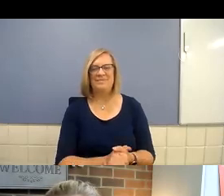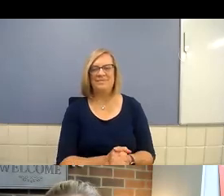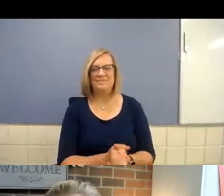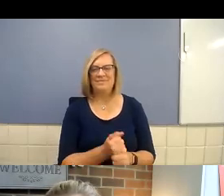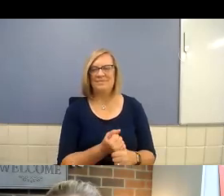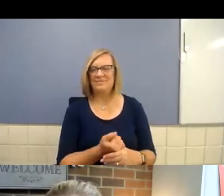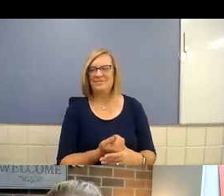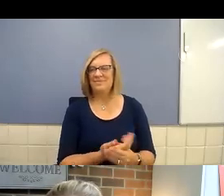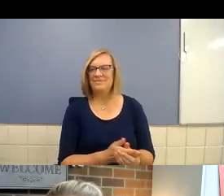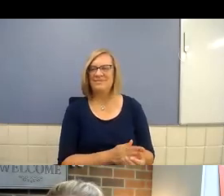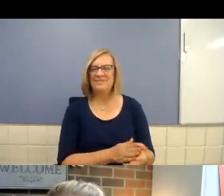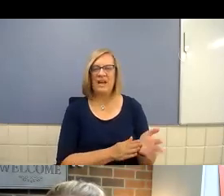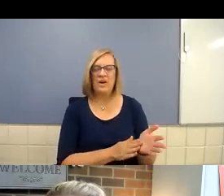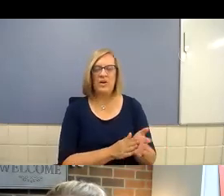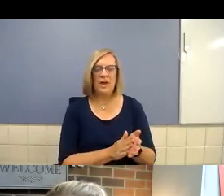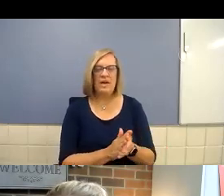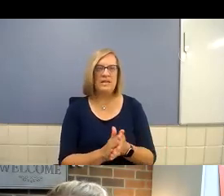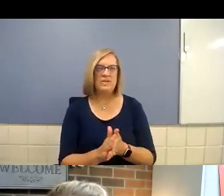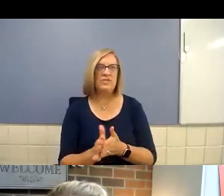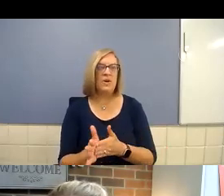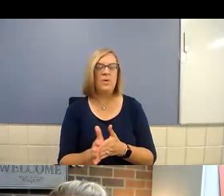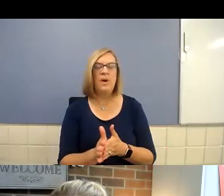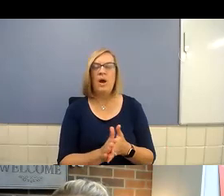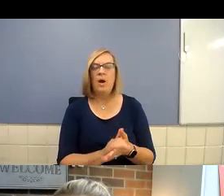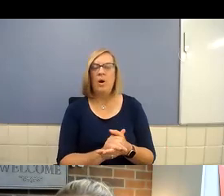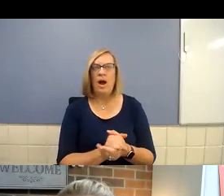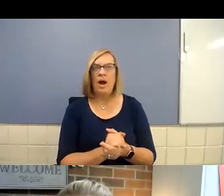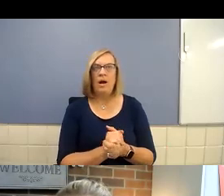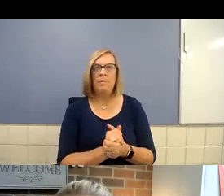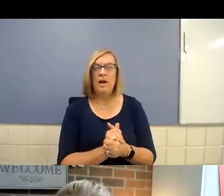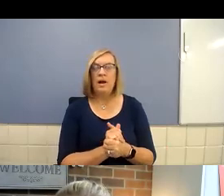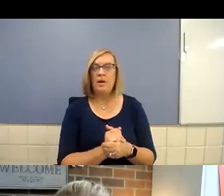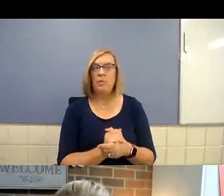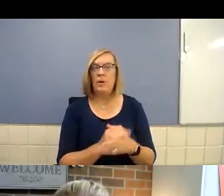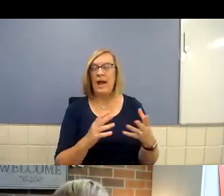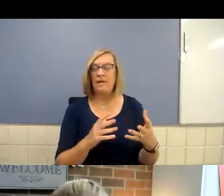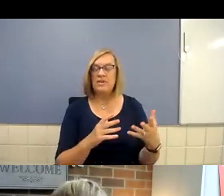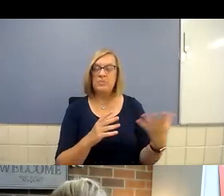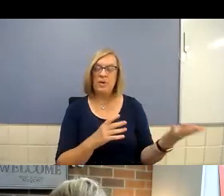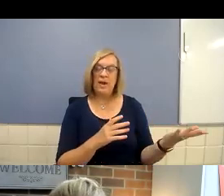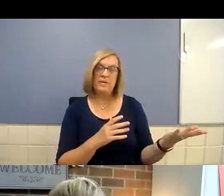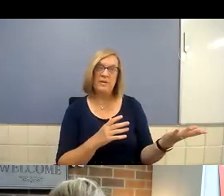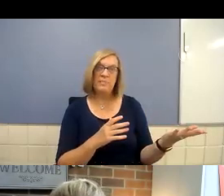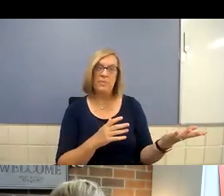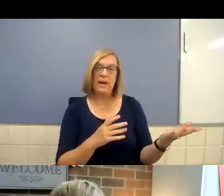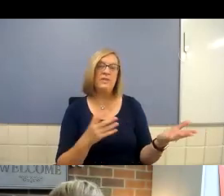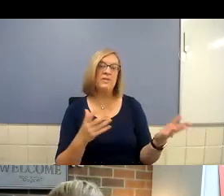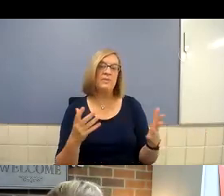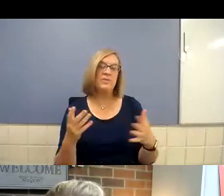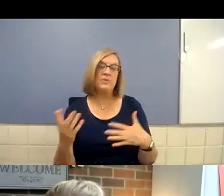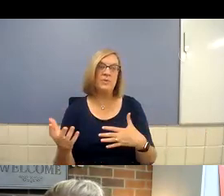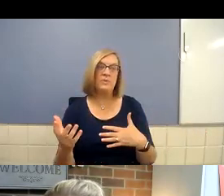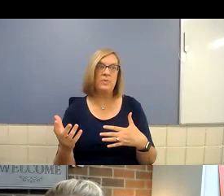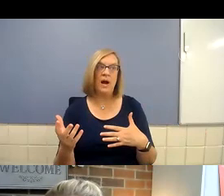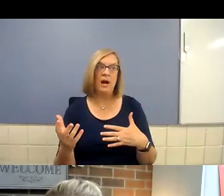to you to talk more about the program now. Okay, so we have this program to prepare